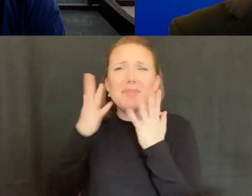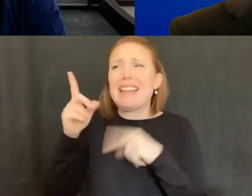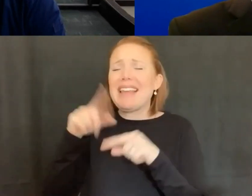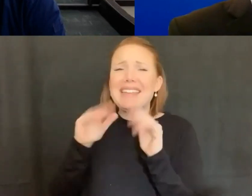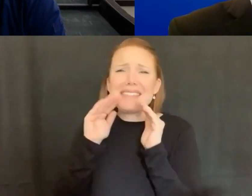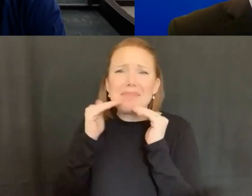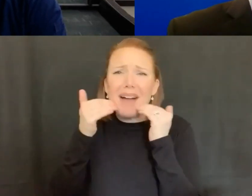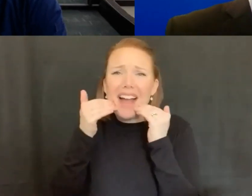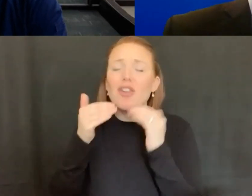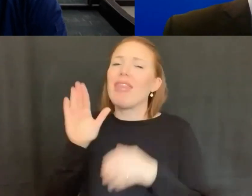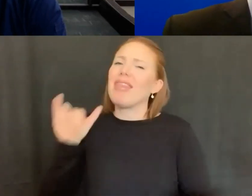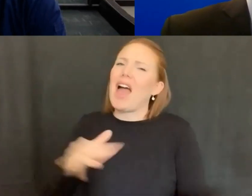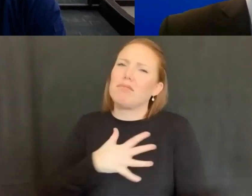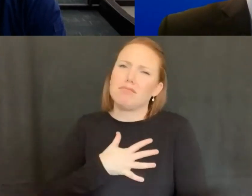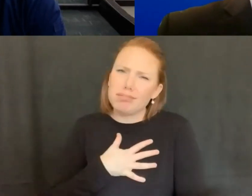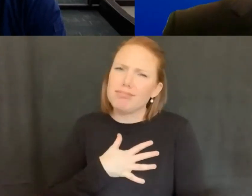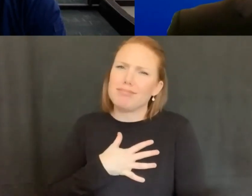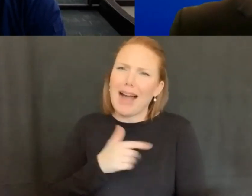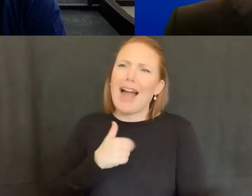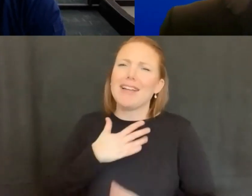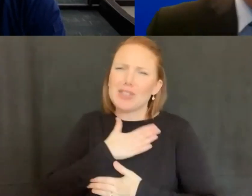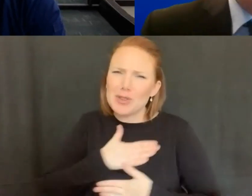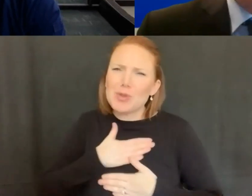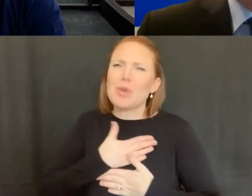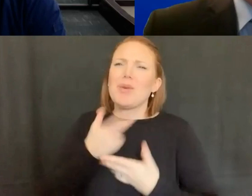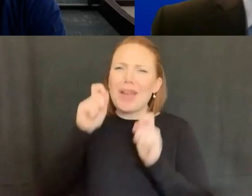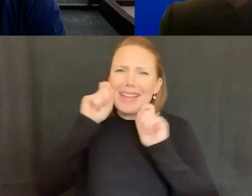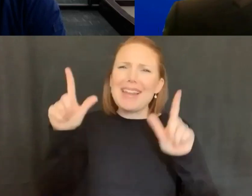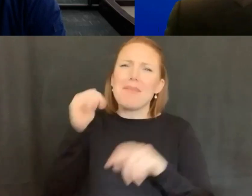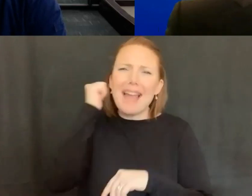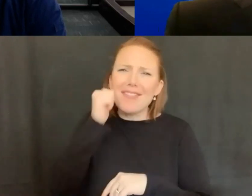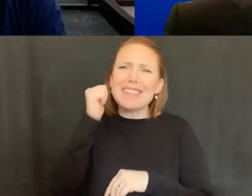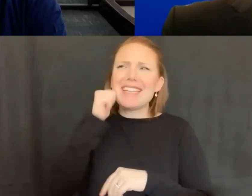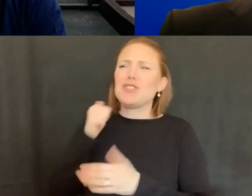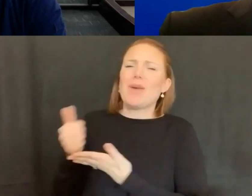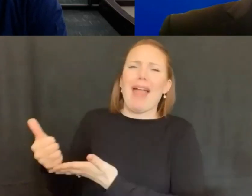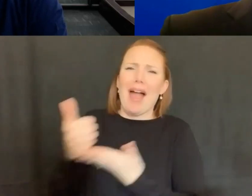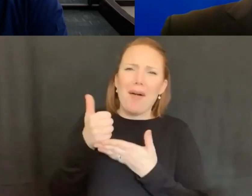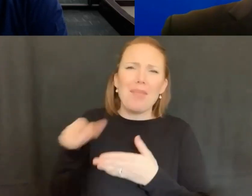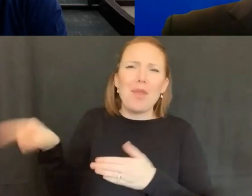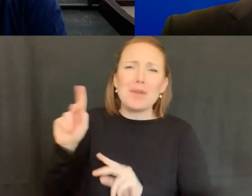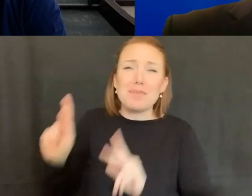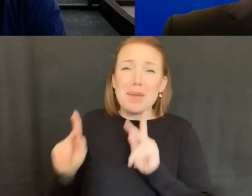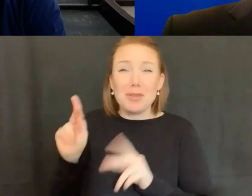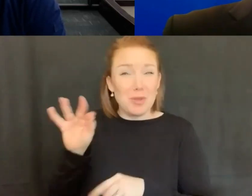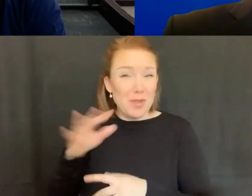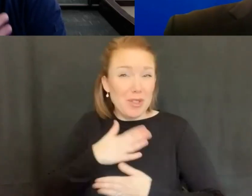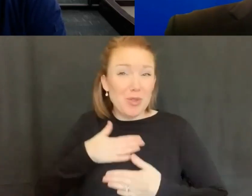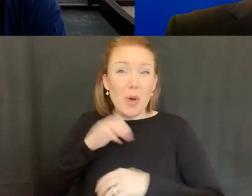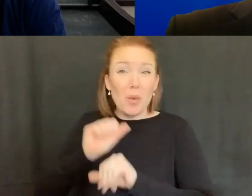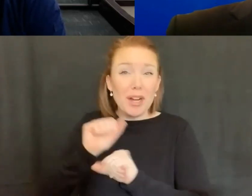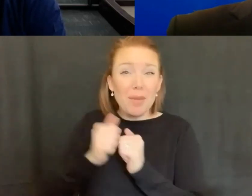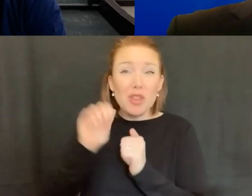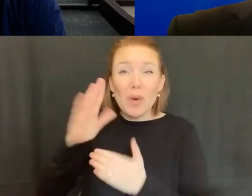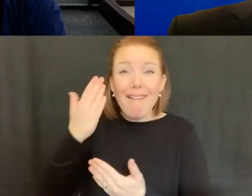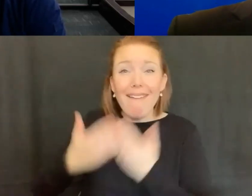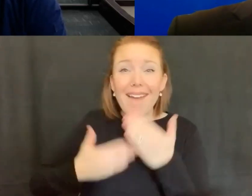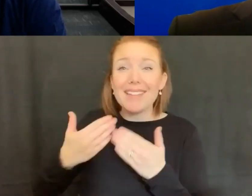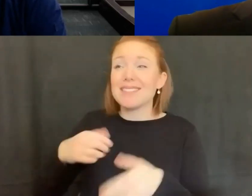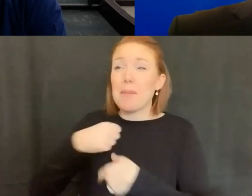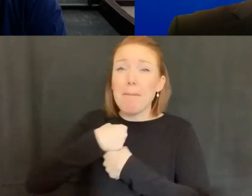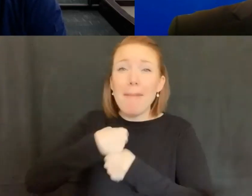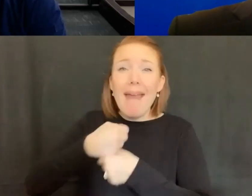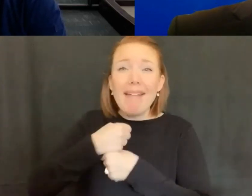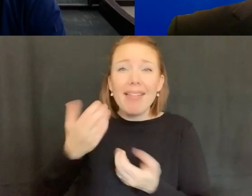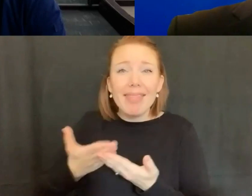morning, and that I enjoy most in my practice. So if you enjoy working with your hands, you enjoy making things, and you